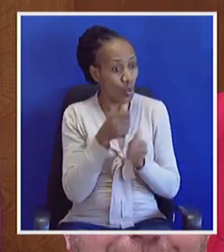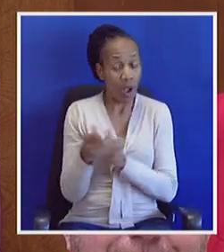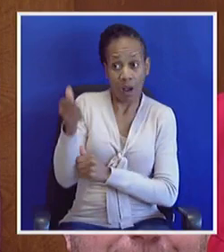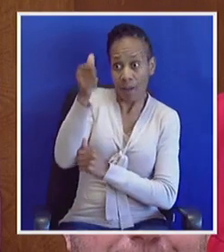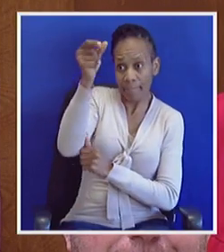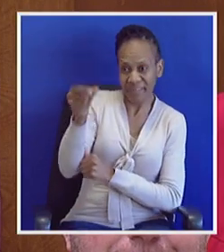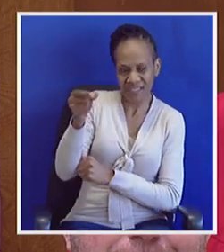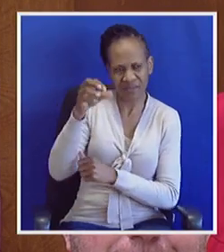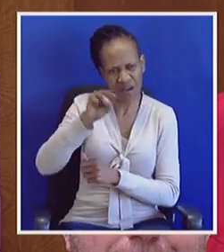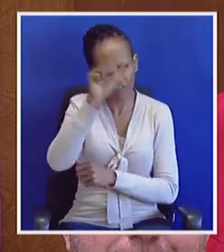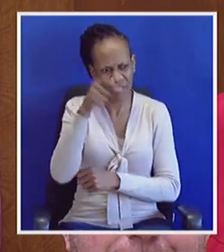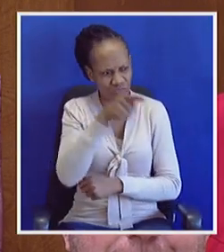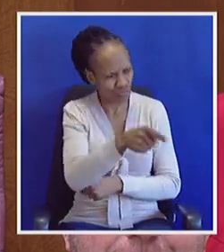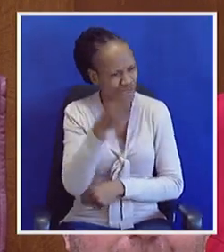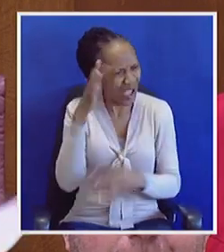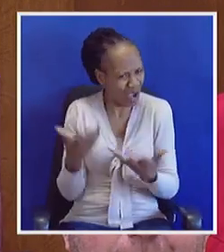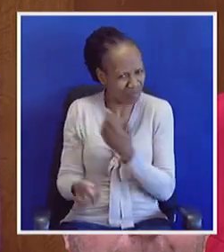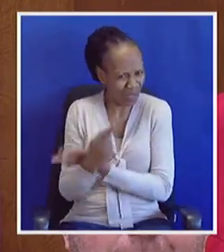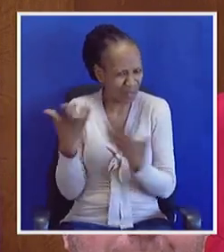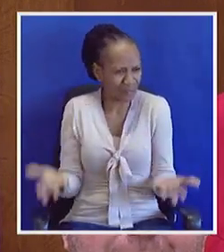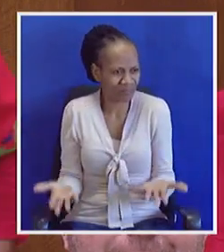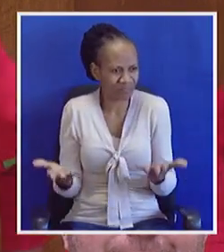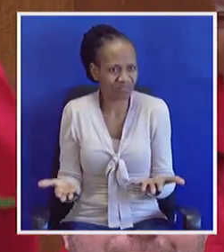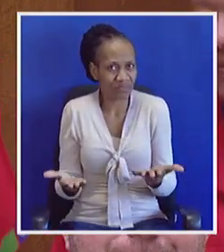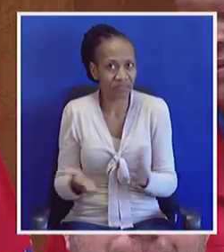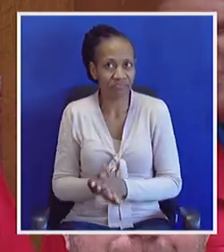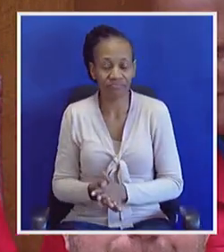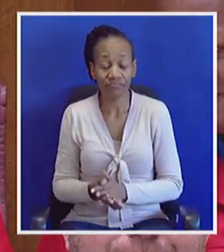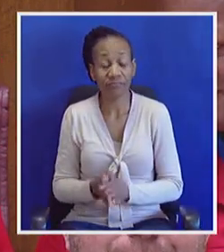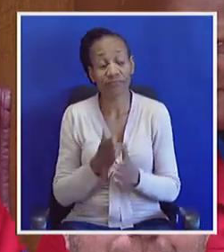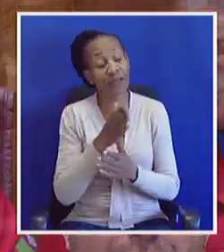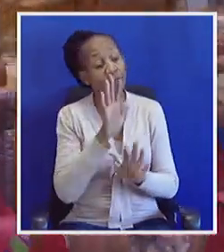leader in this government, Deputy President. Thank you. Deputy President.